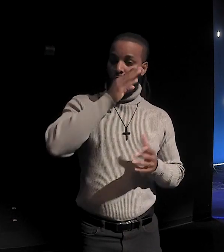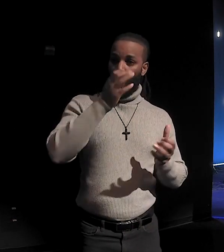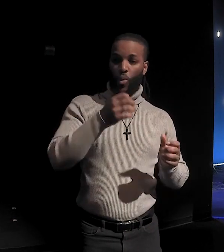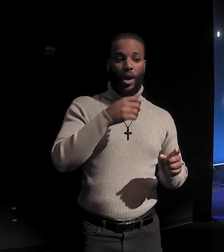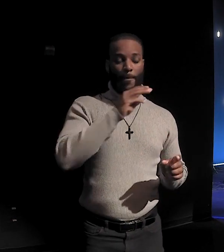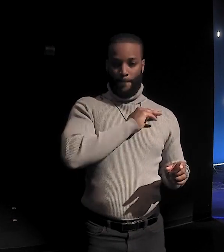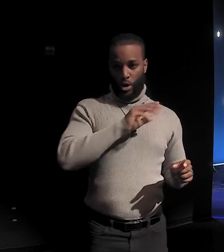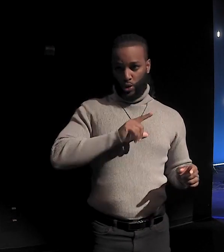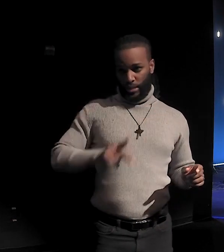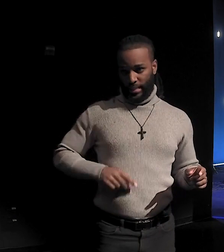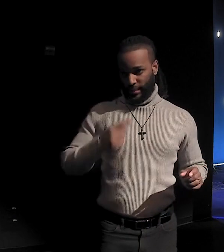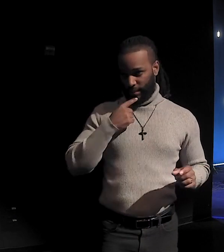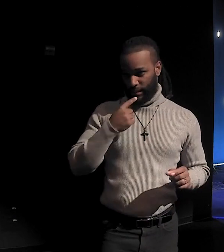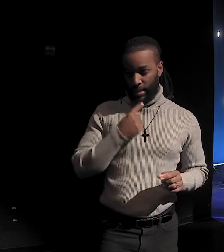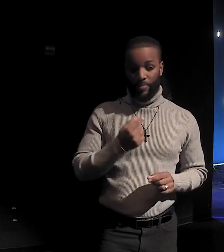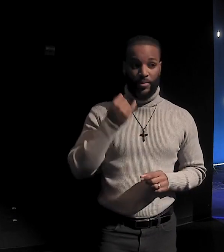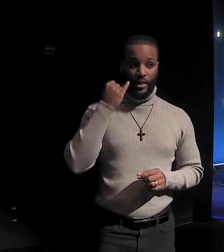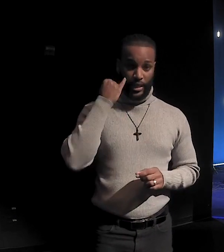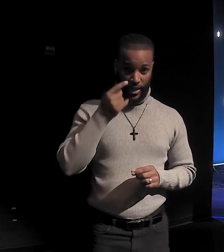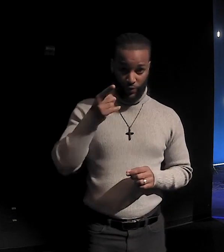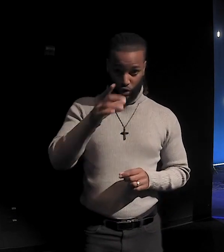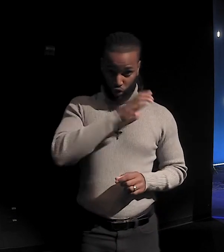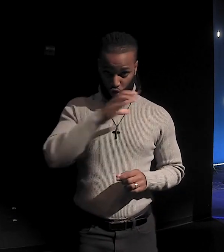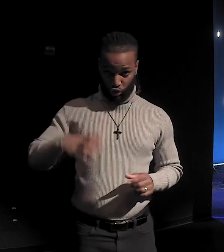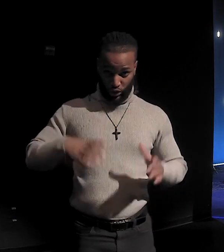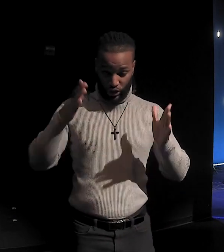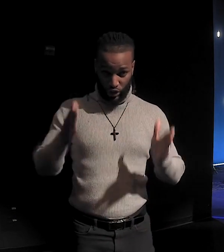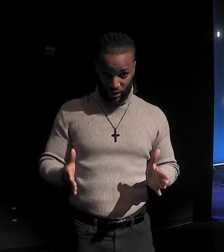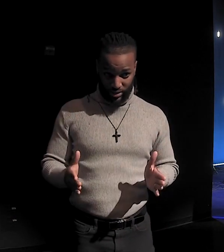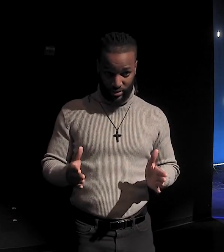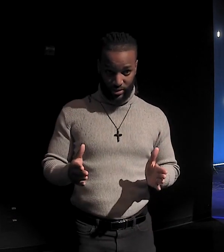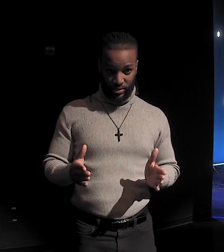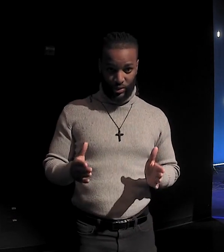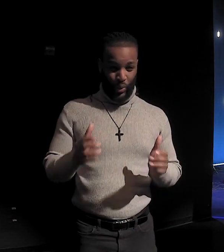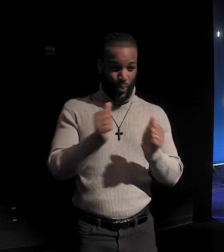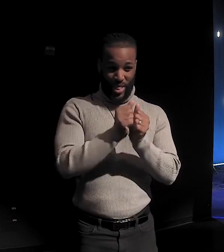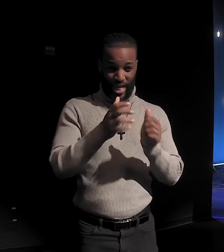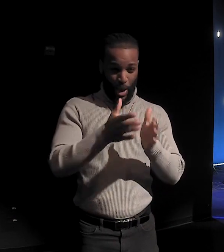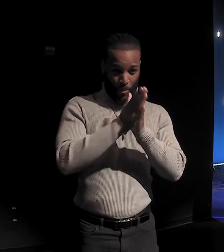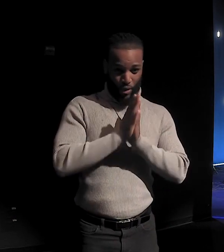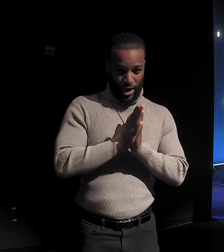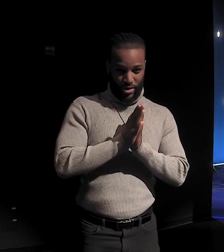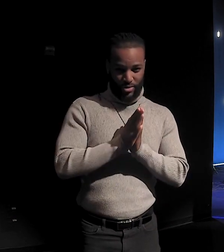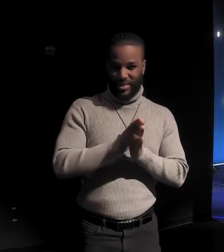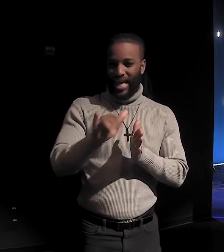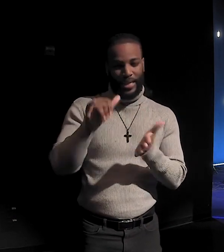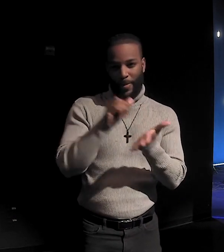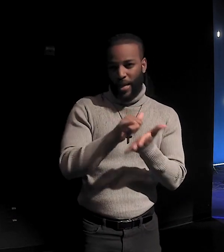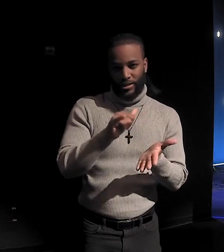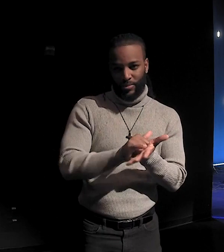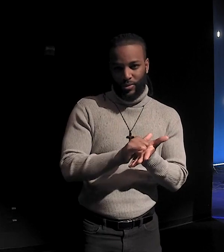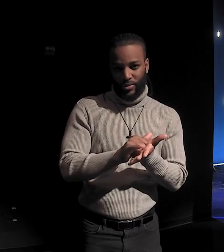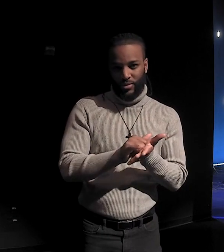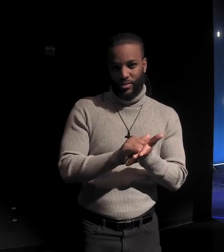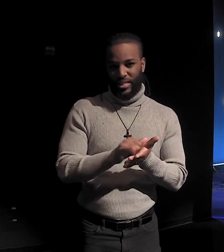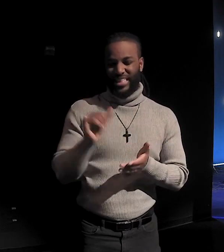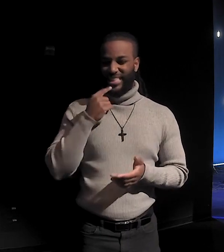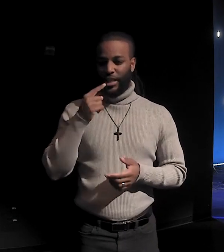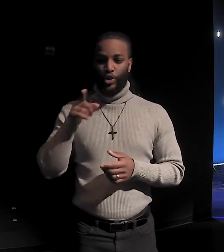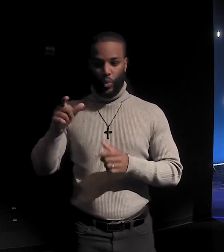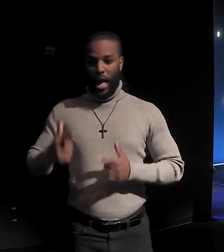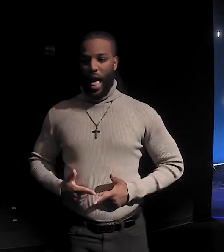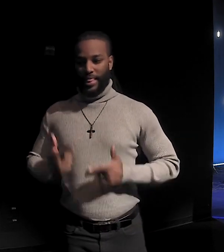this, he said, to be a Christian without prayer is no more possible than to be alive without